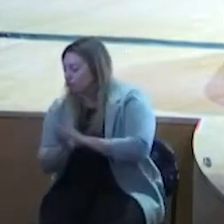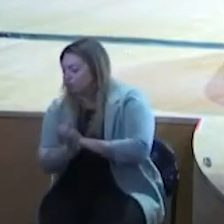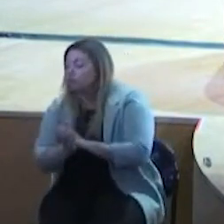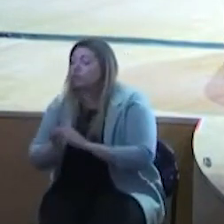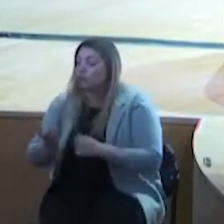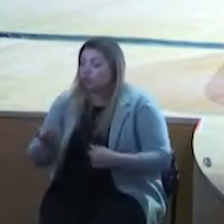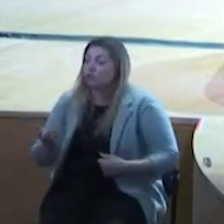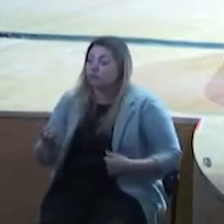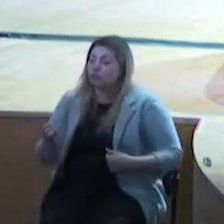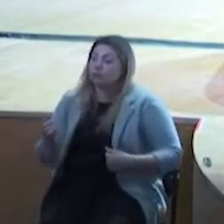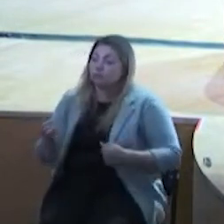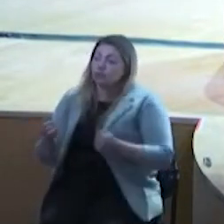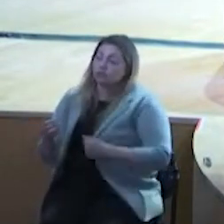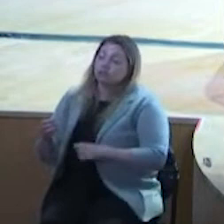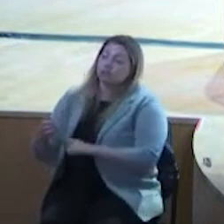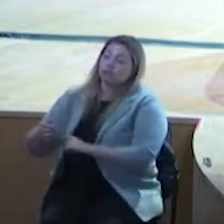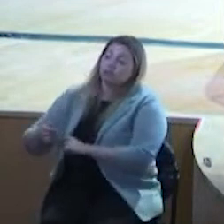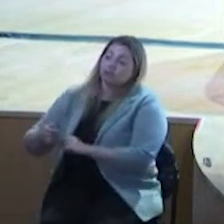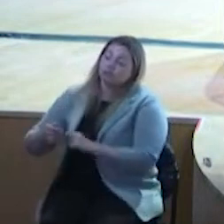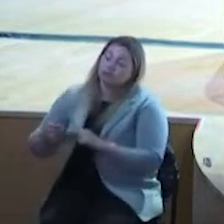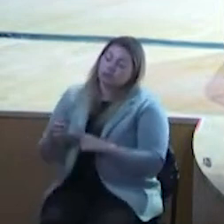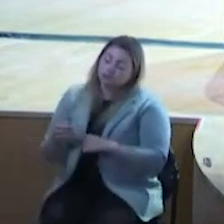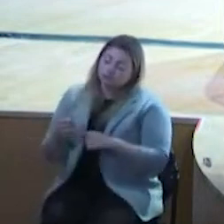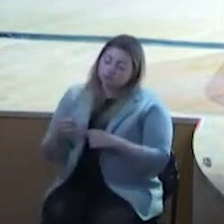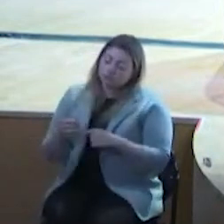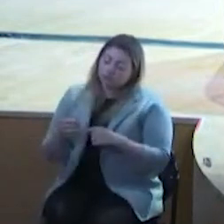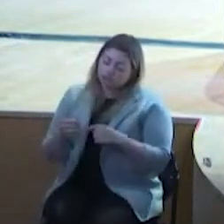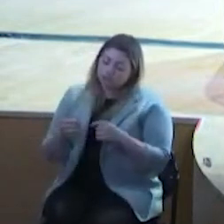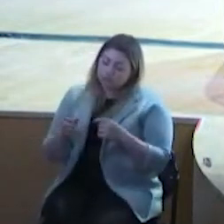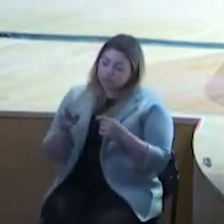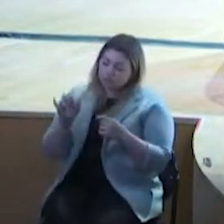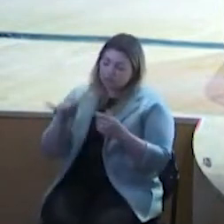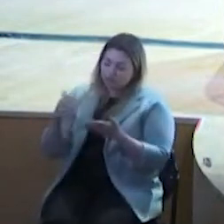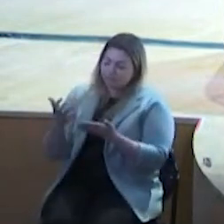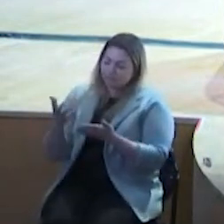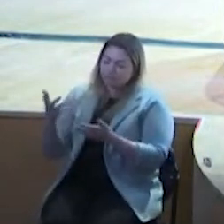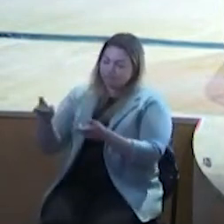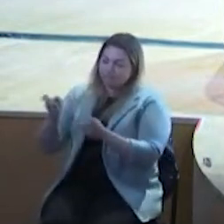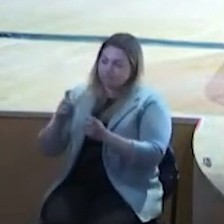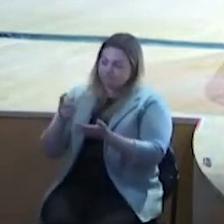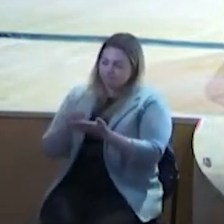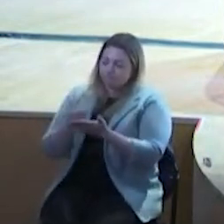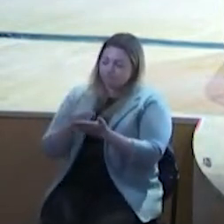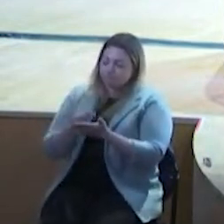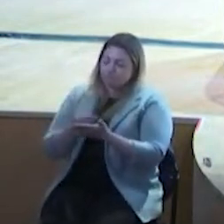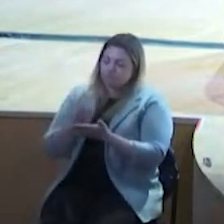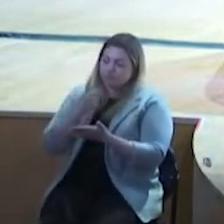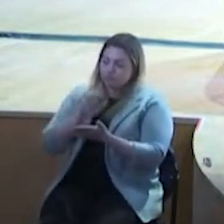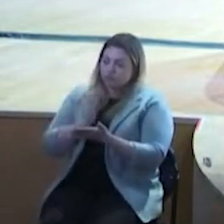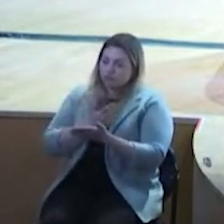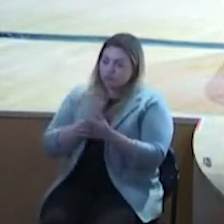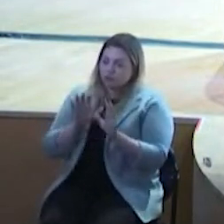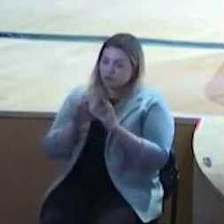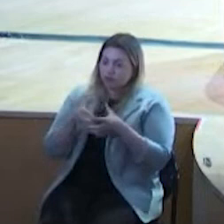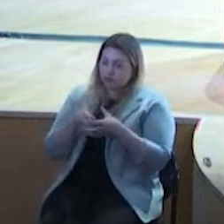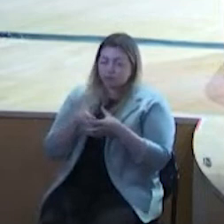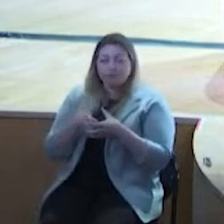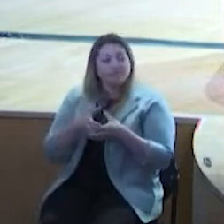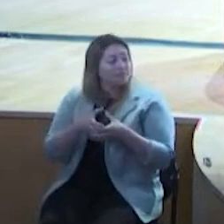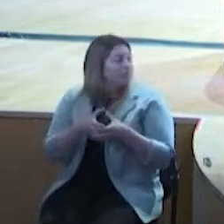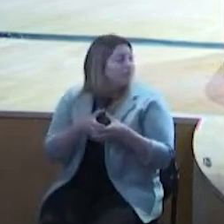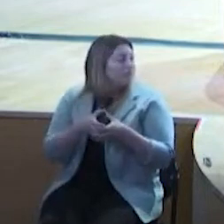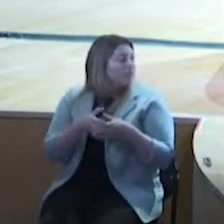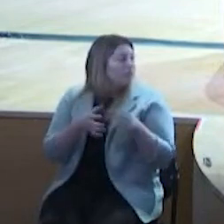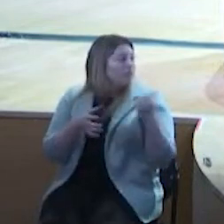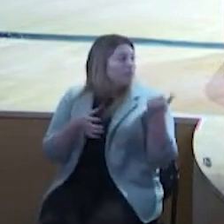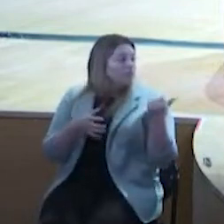bringing income into the tribes. Thank you. Thank you. Thank you. Kaben, you had